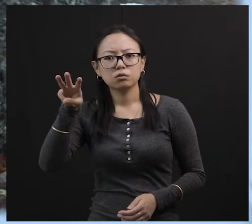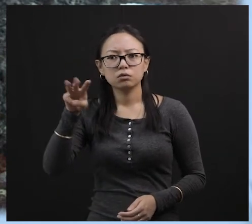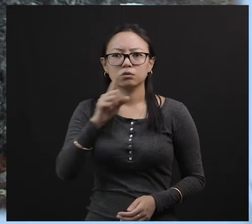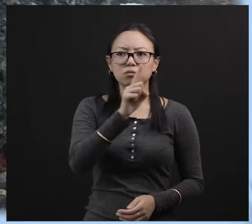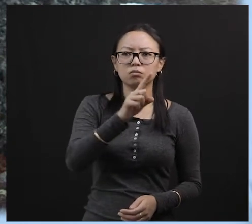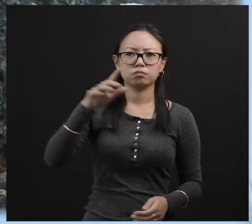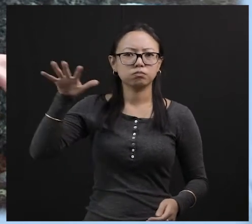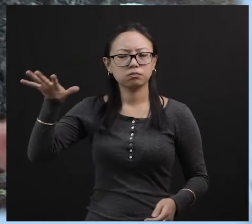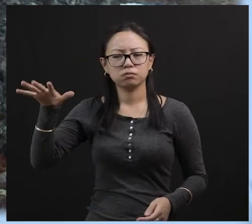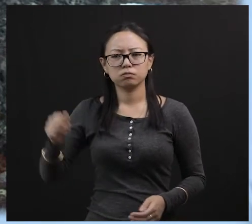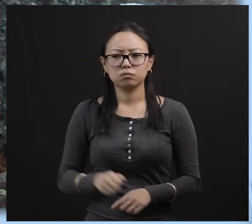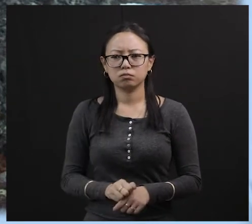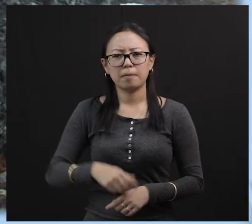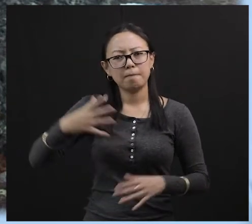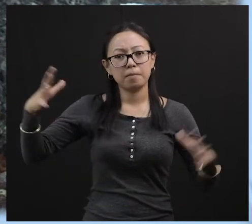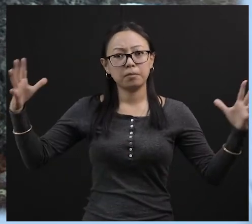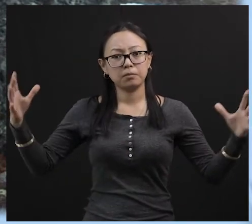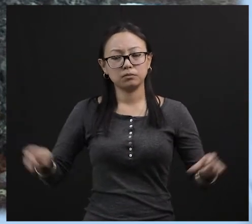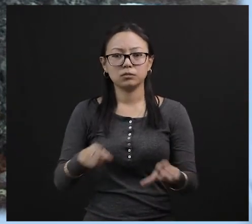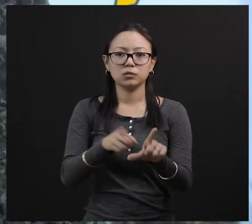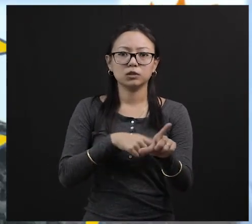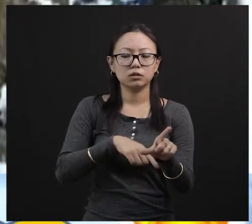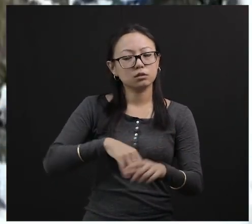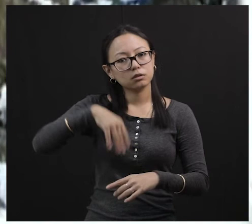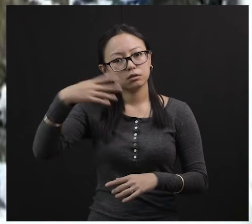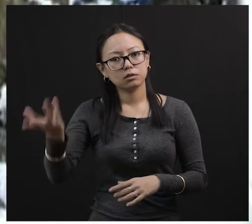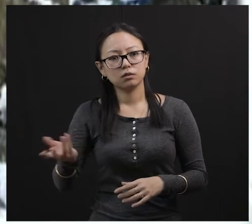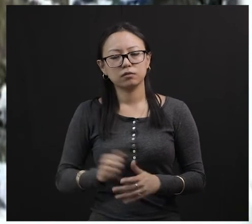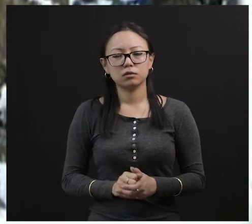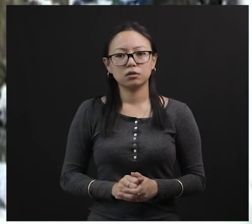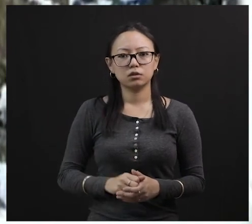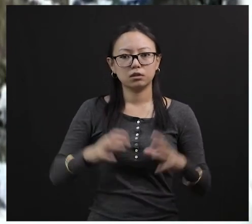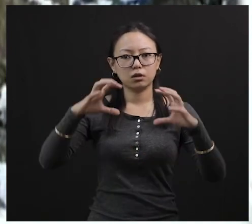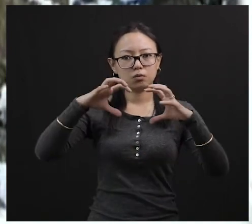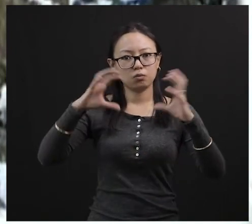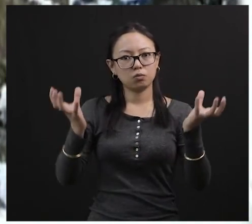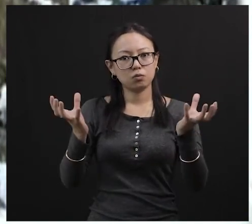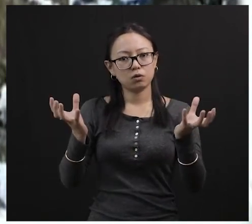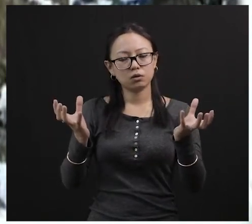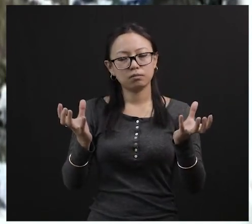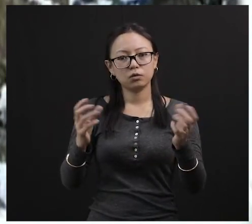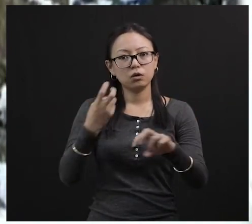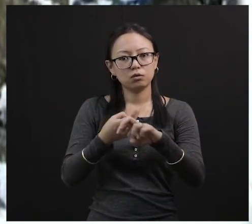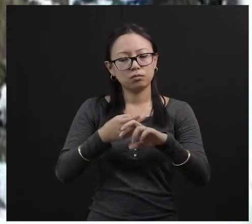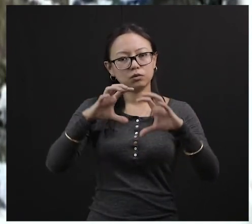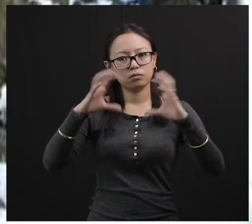rocks becomes soil. Okay? Now water, by the action of water,